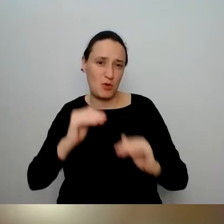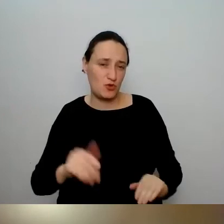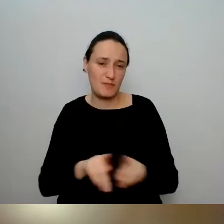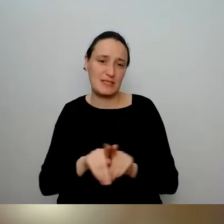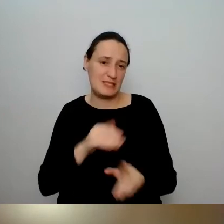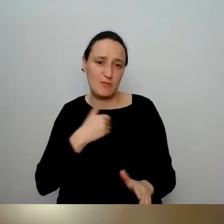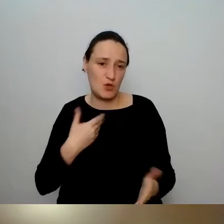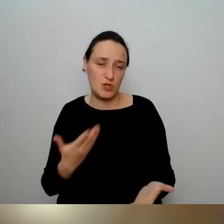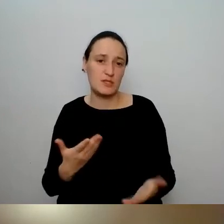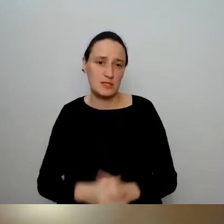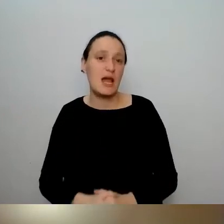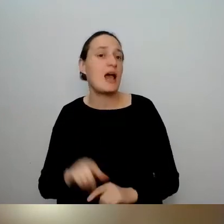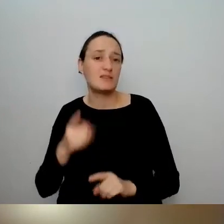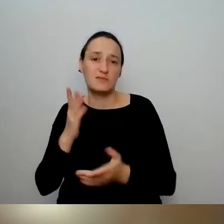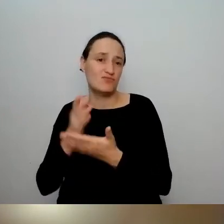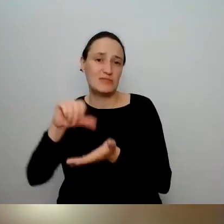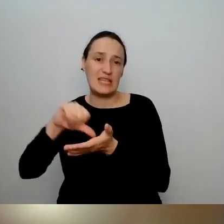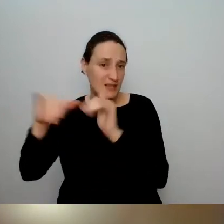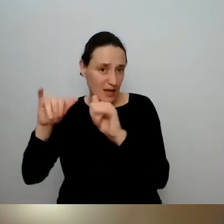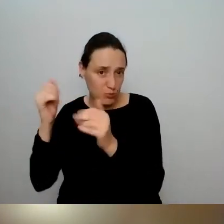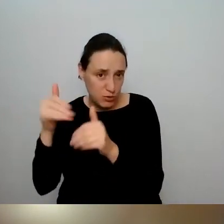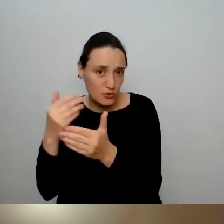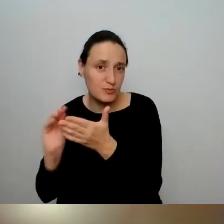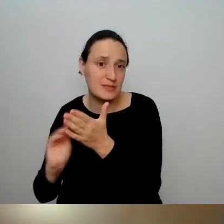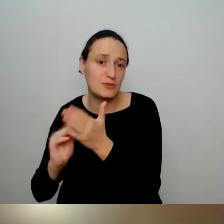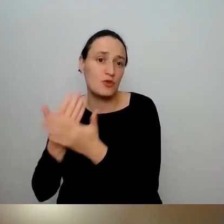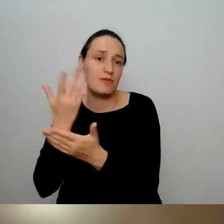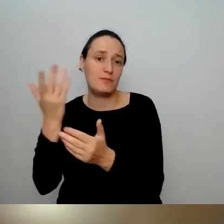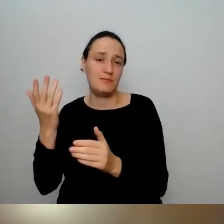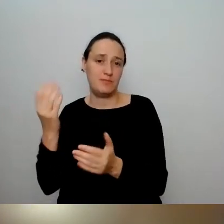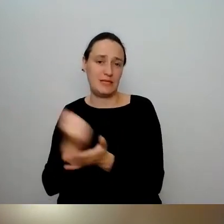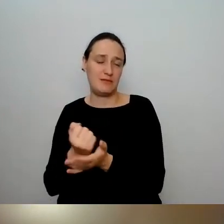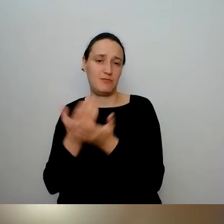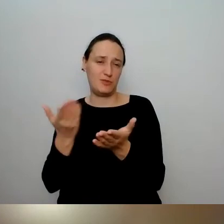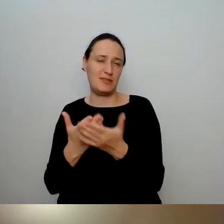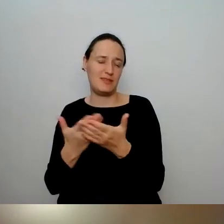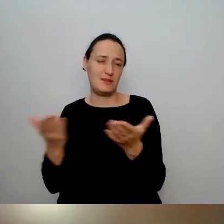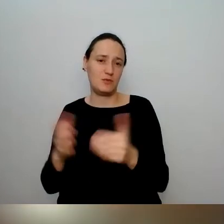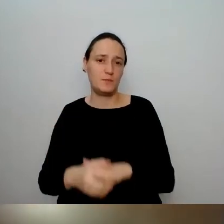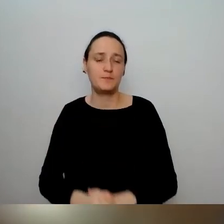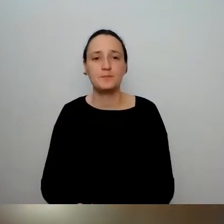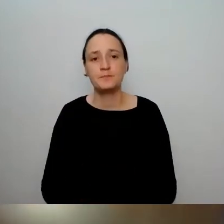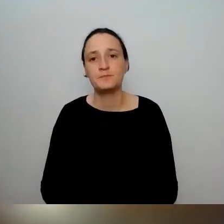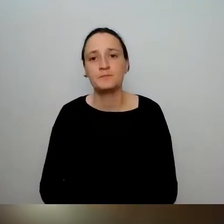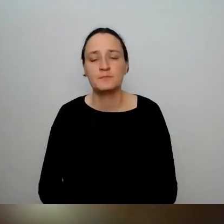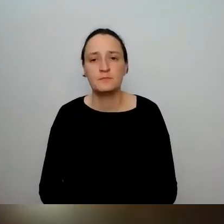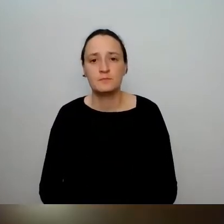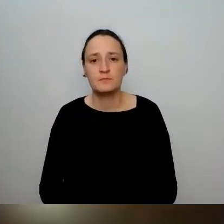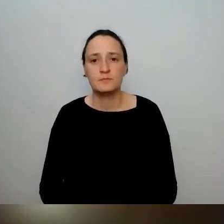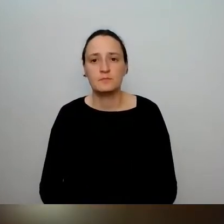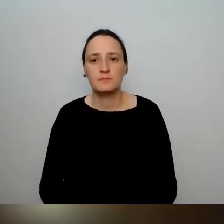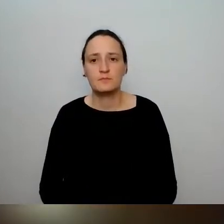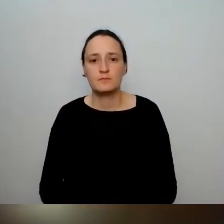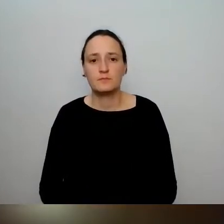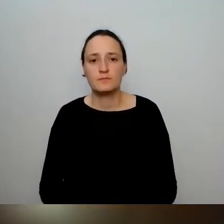Yes, so I think that it answers the question. And the second question is, how can I help protect the dark sky? How